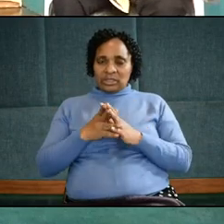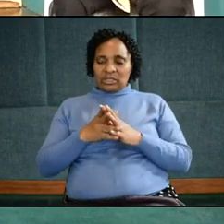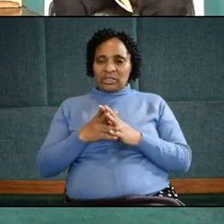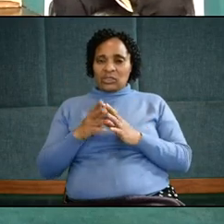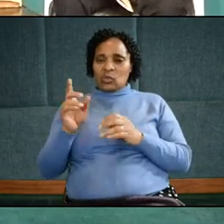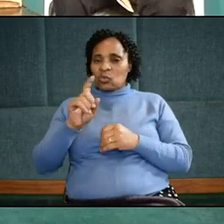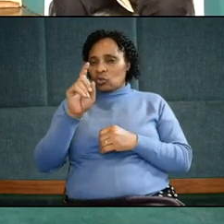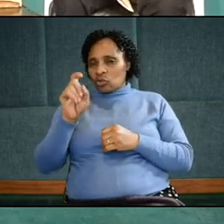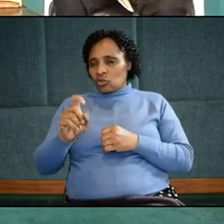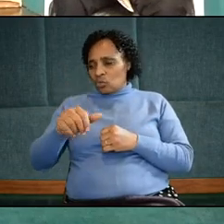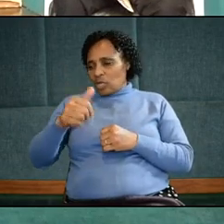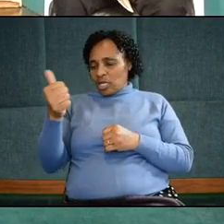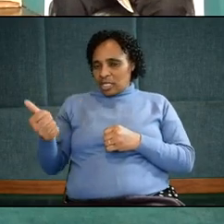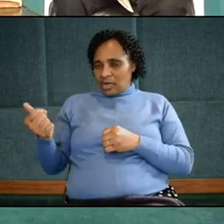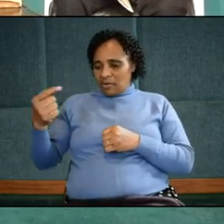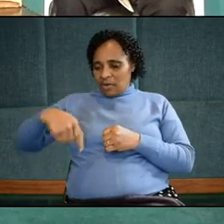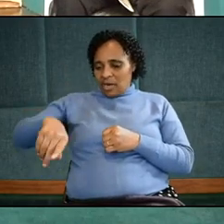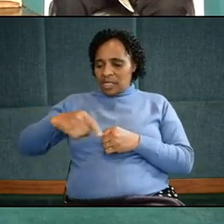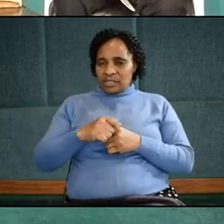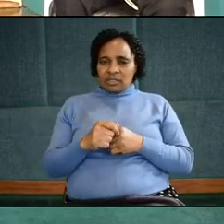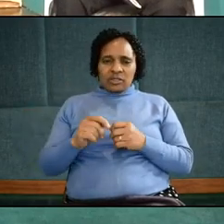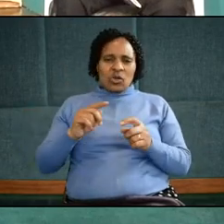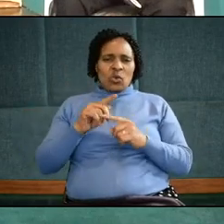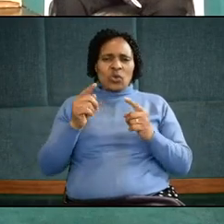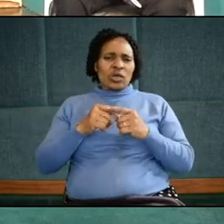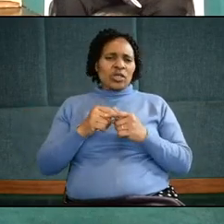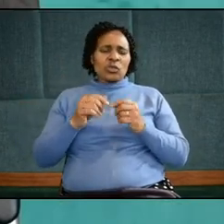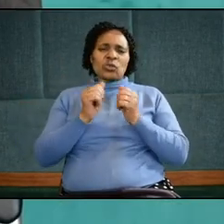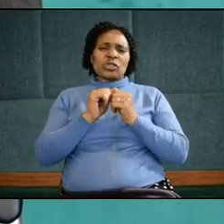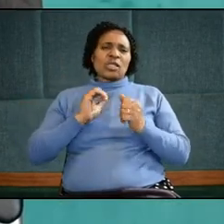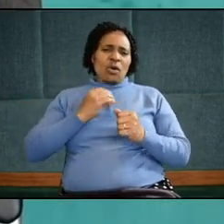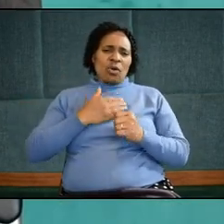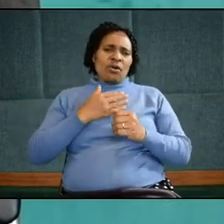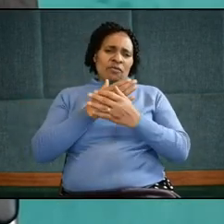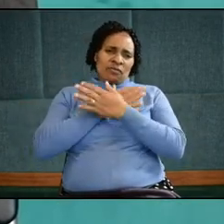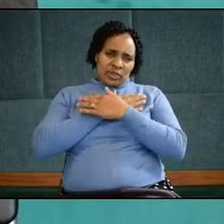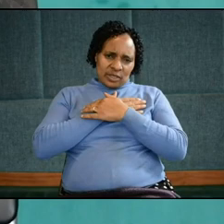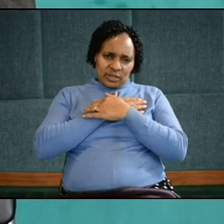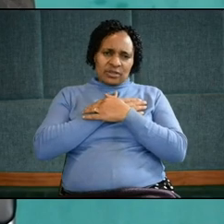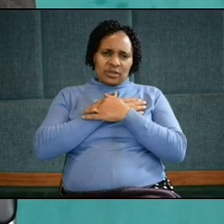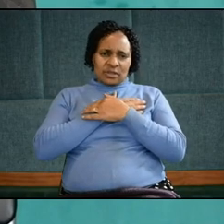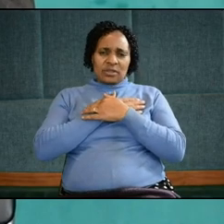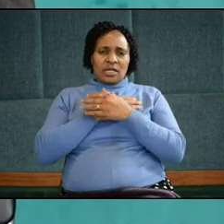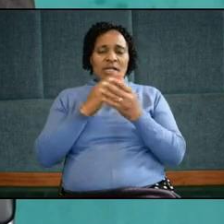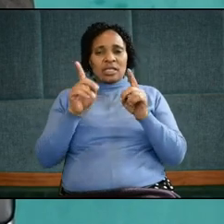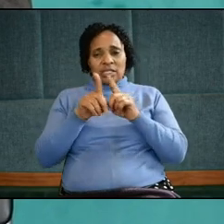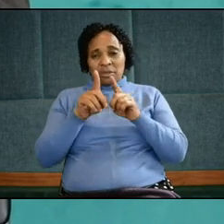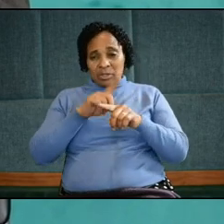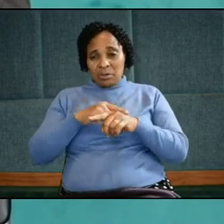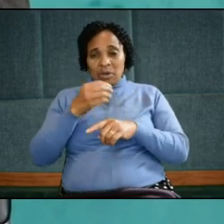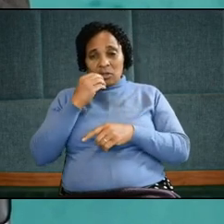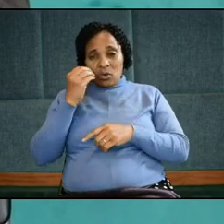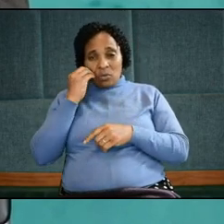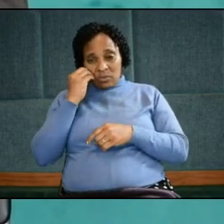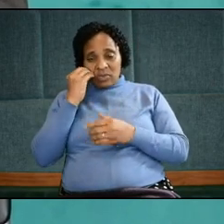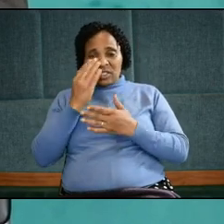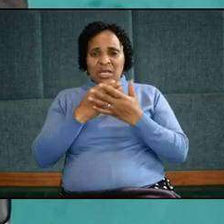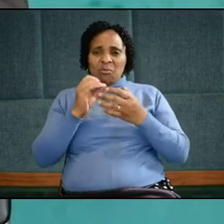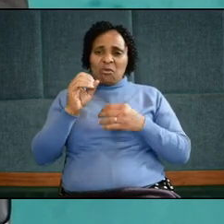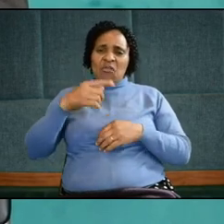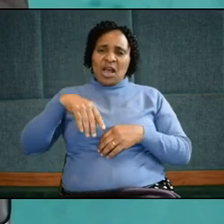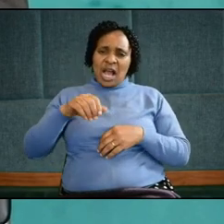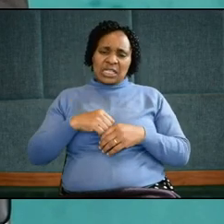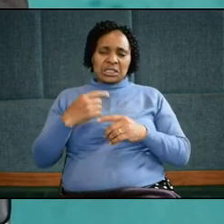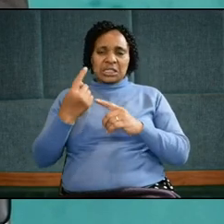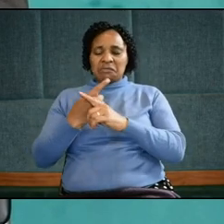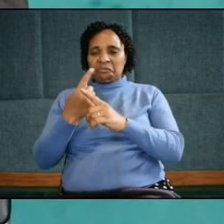another question to us. When we're with our friends and when we are at home, some of us tend to have different